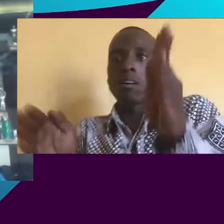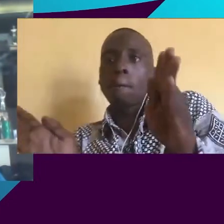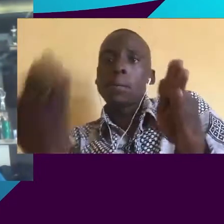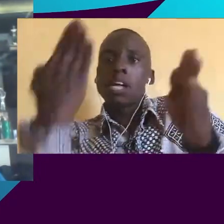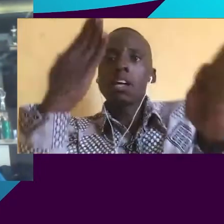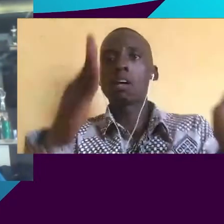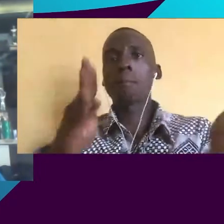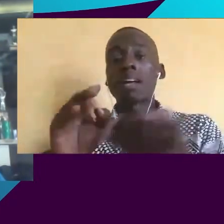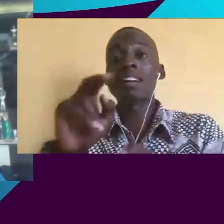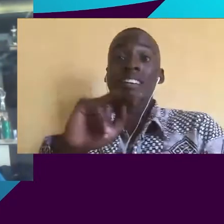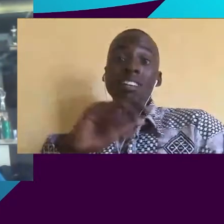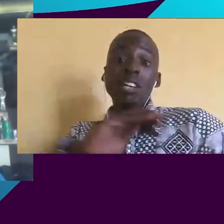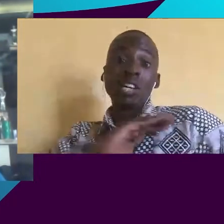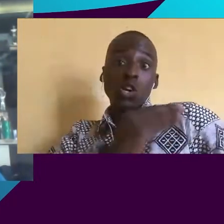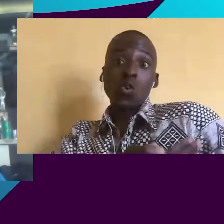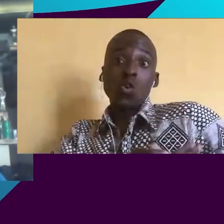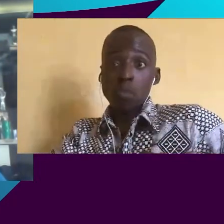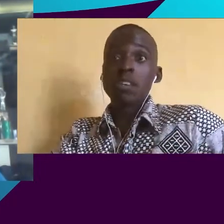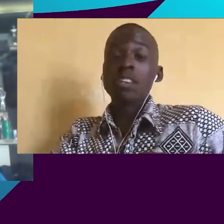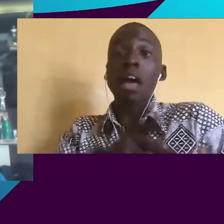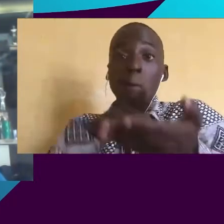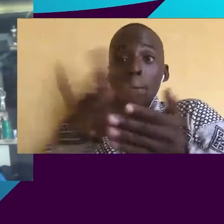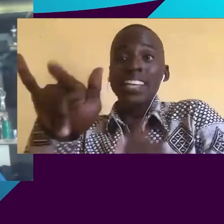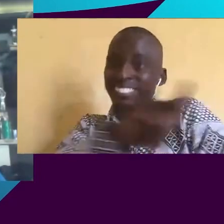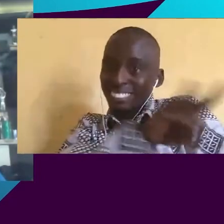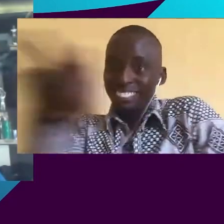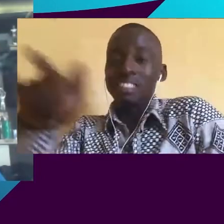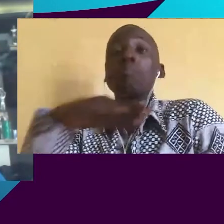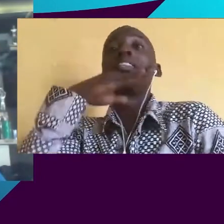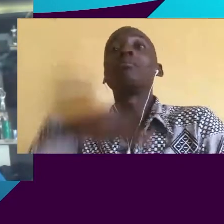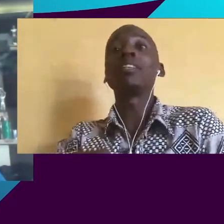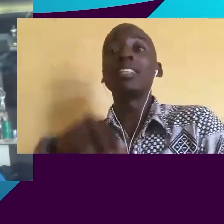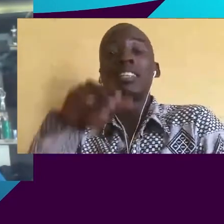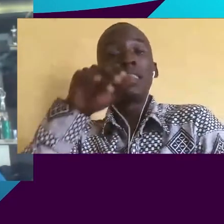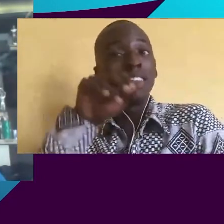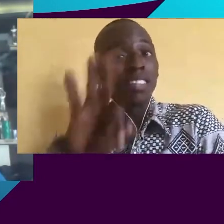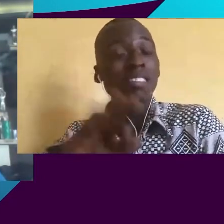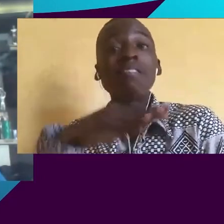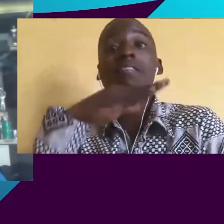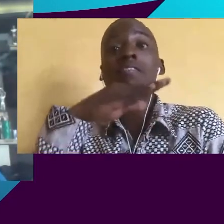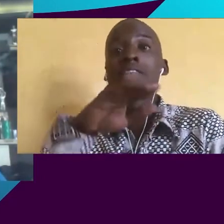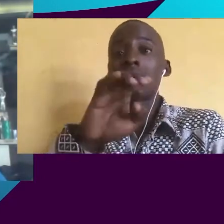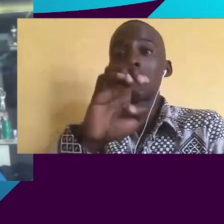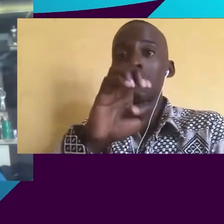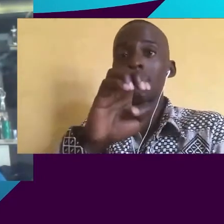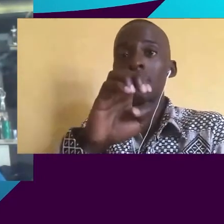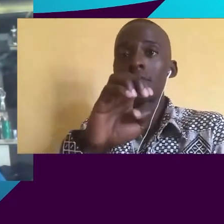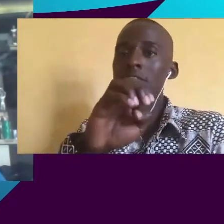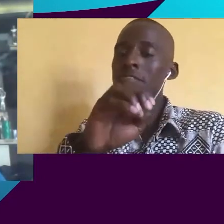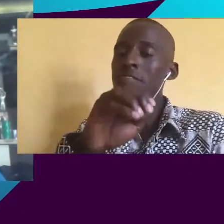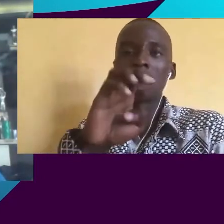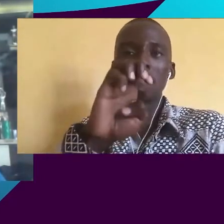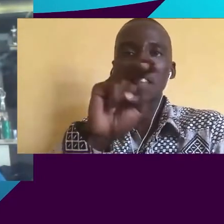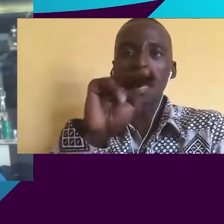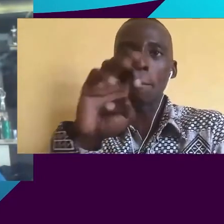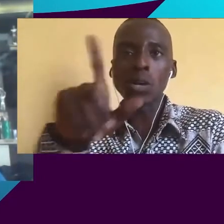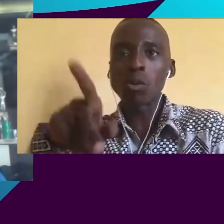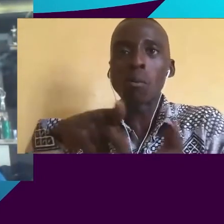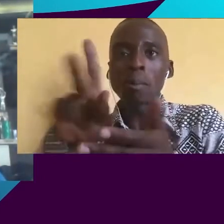the US Open are paid as the same. If you're Emmanuel Raducanu, you're paid as the same as Novak